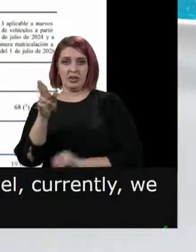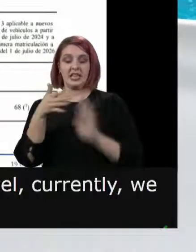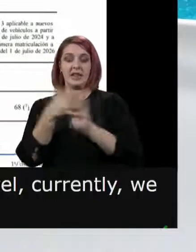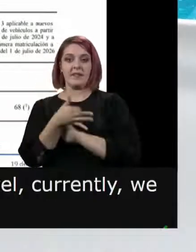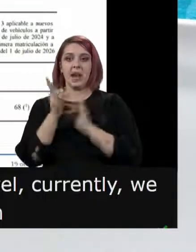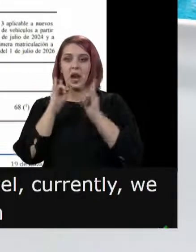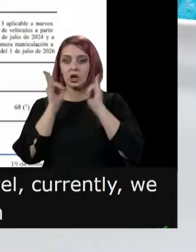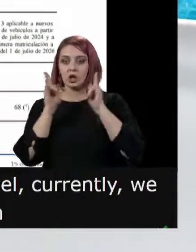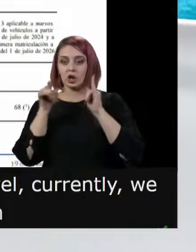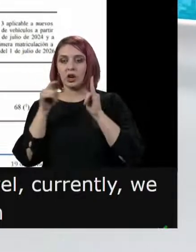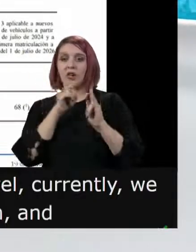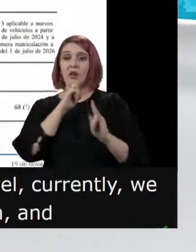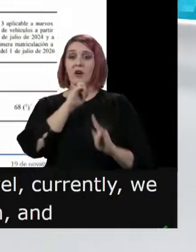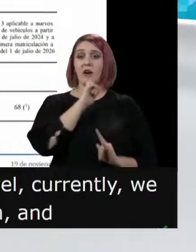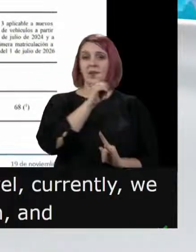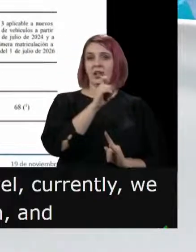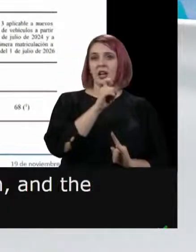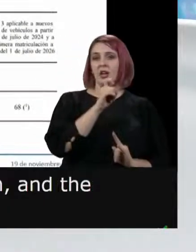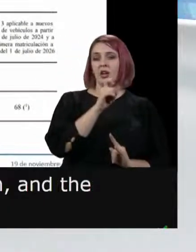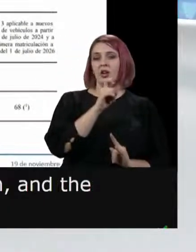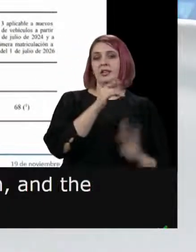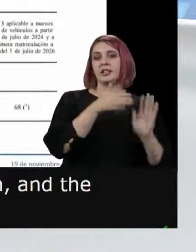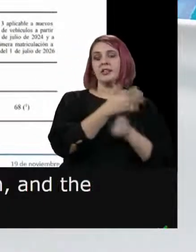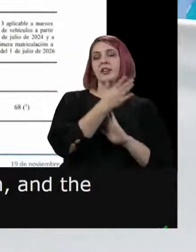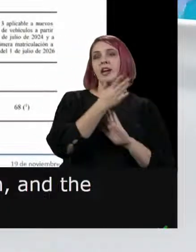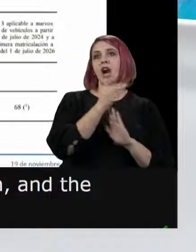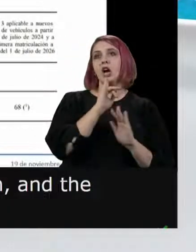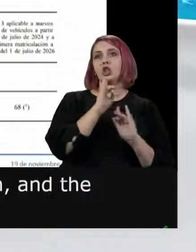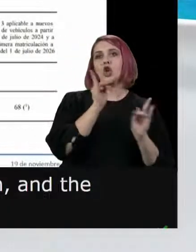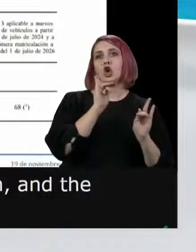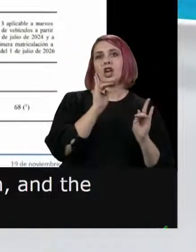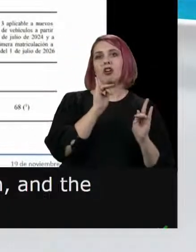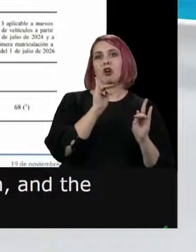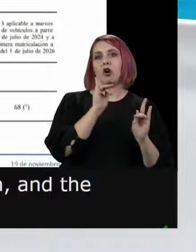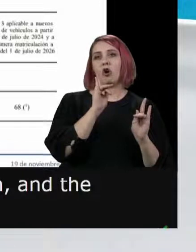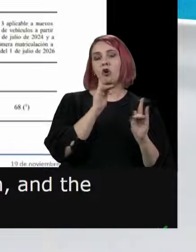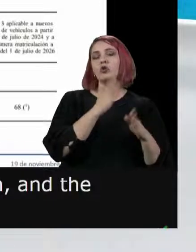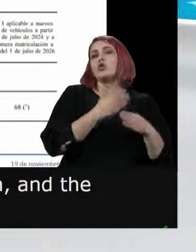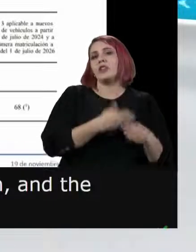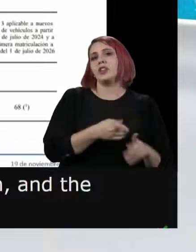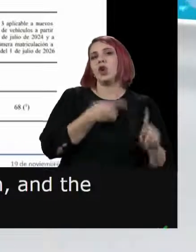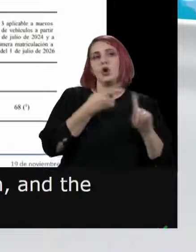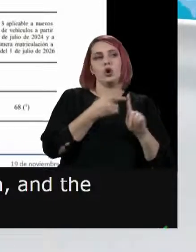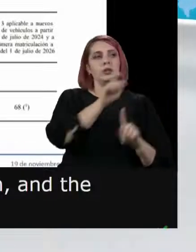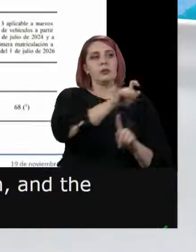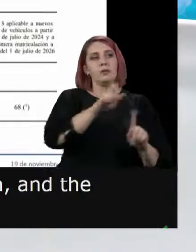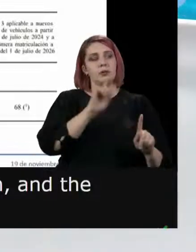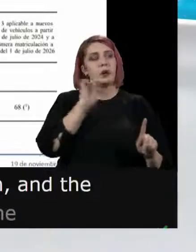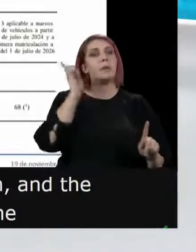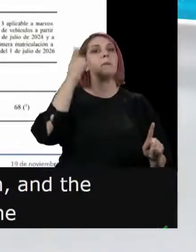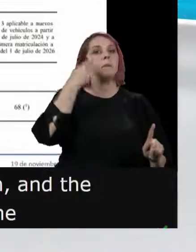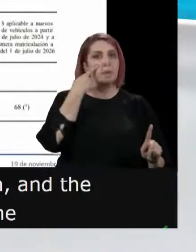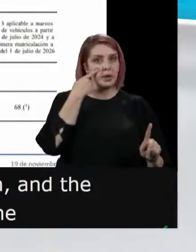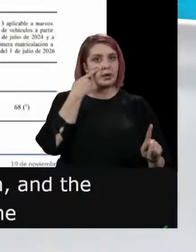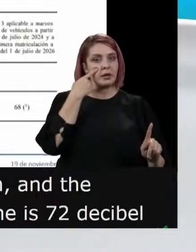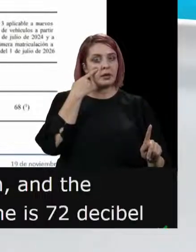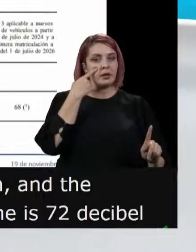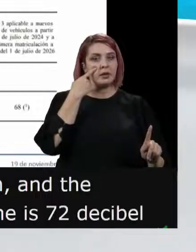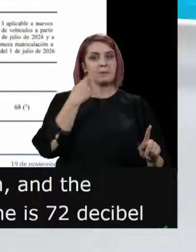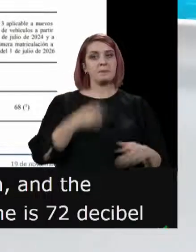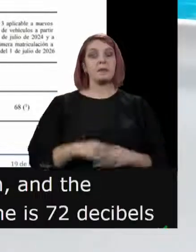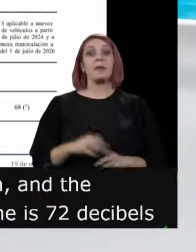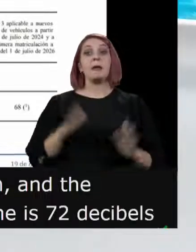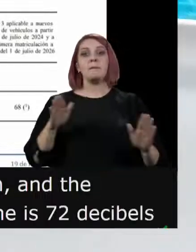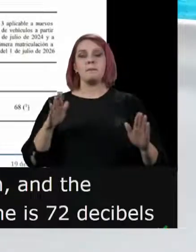level for the sound of combustion engine is 72 decibels. So this is this acoustic